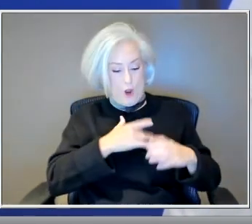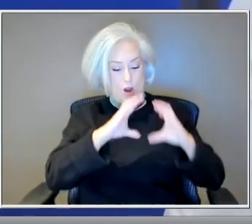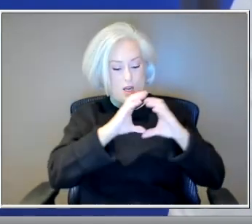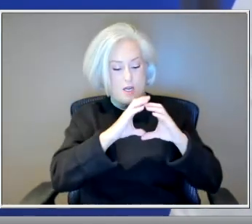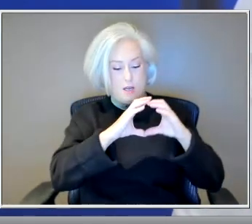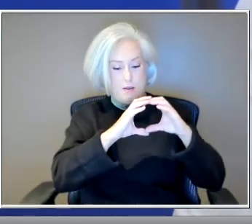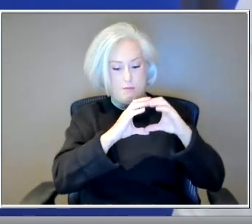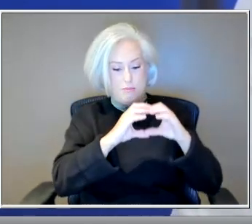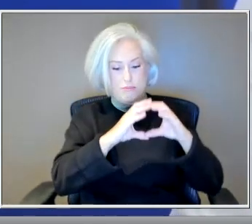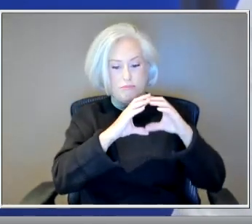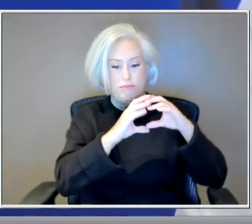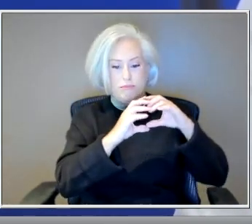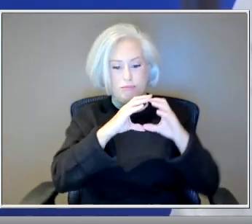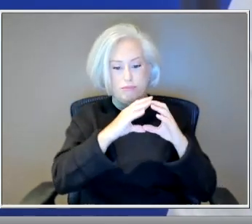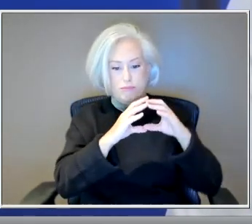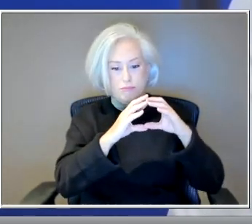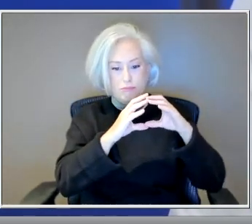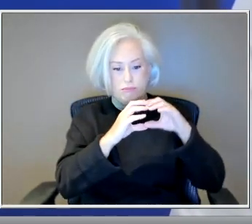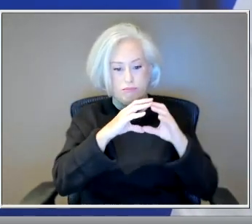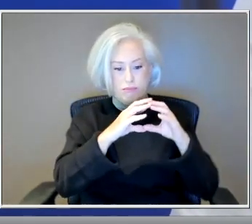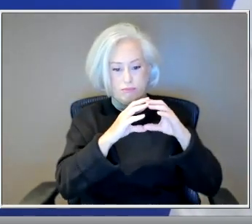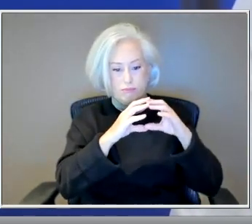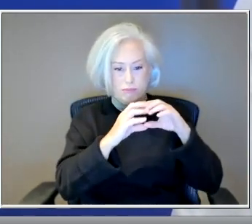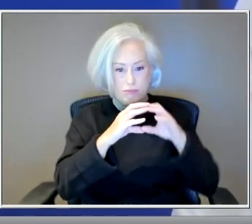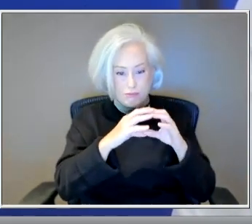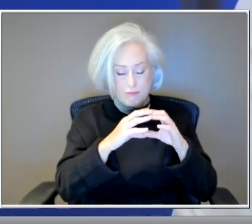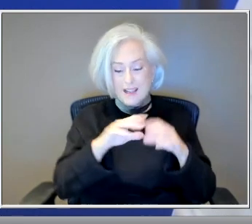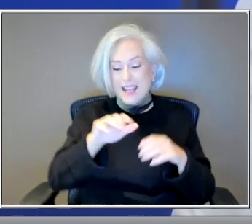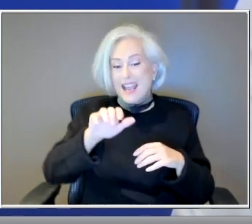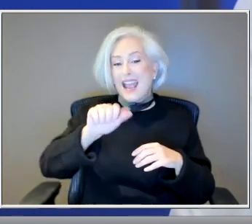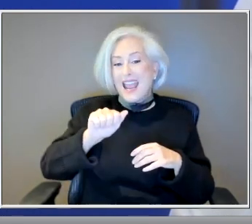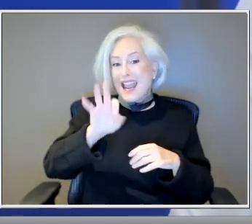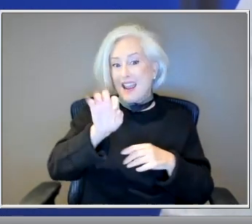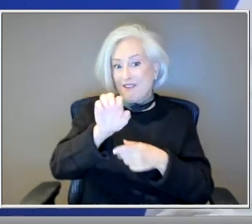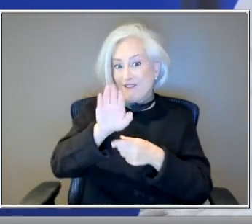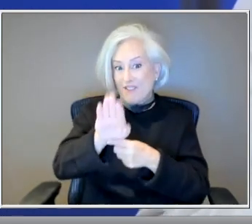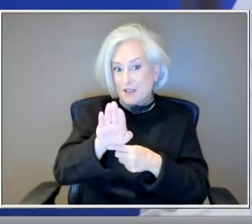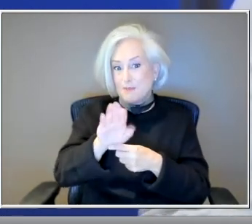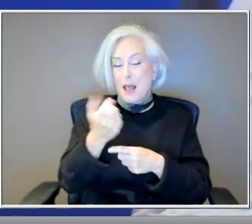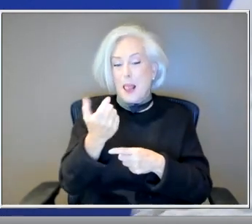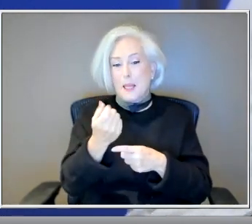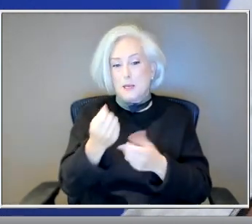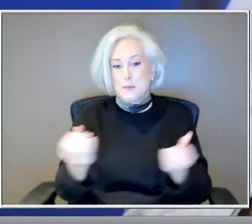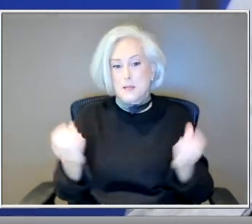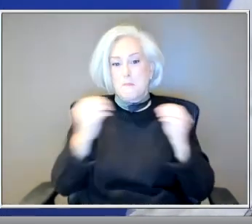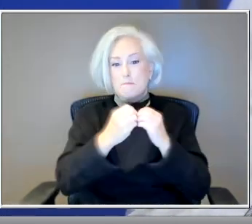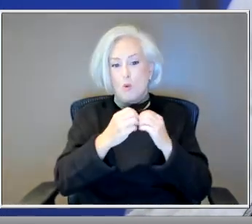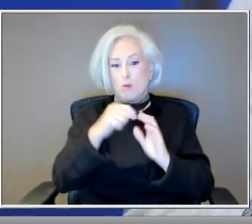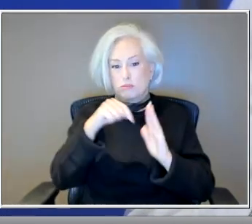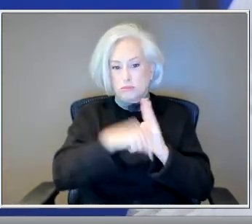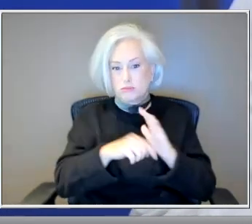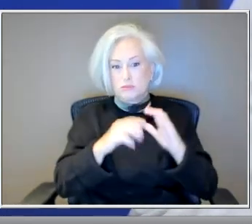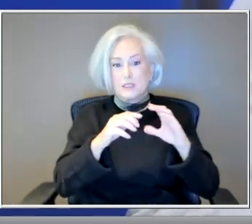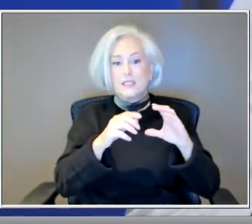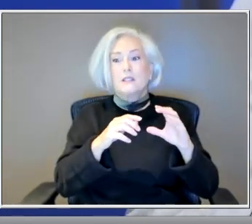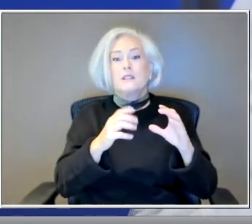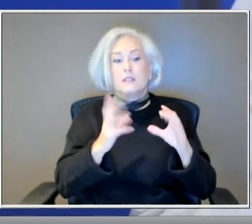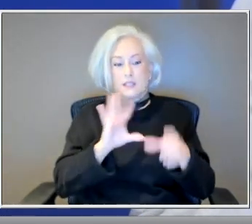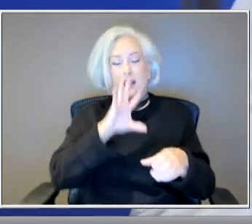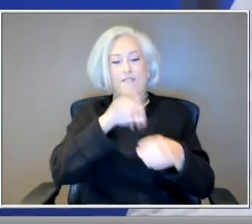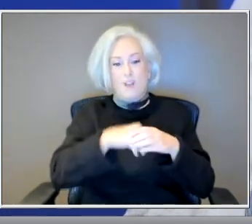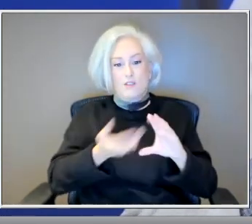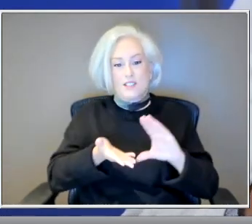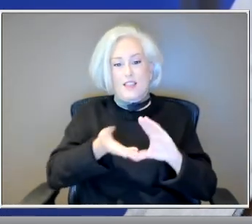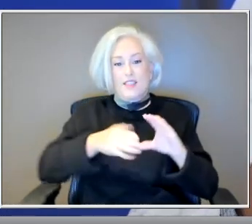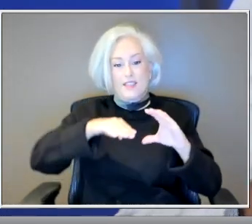atrial fibrillation. And that rhythm, it really involves the top chamber of the heart just having random